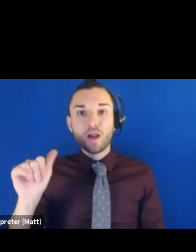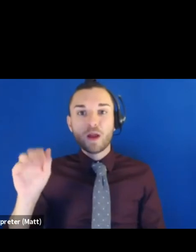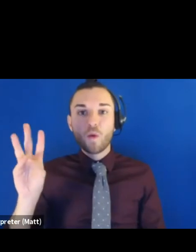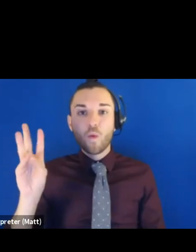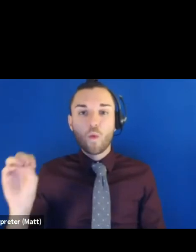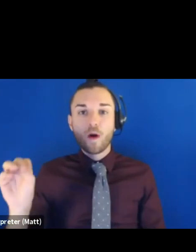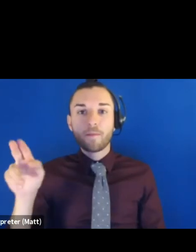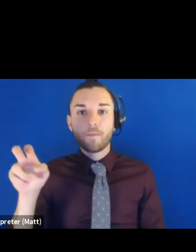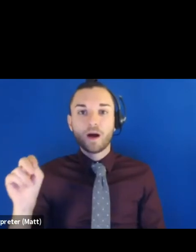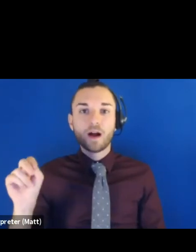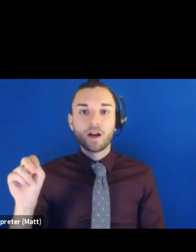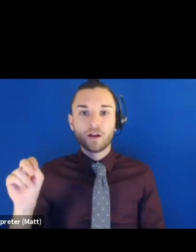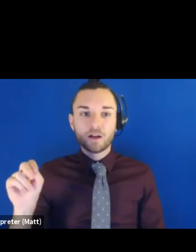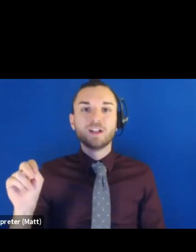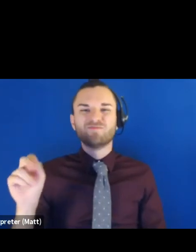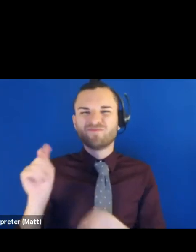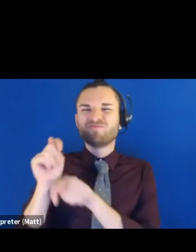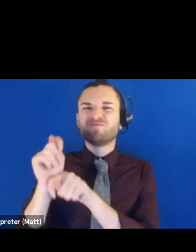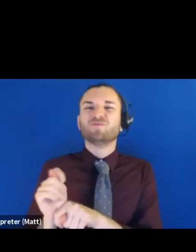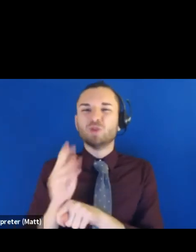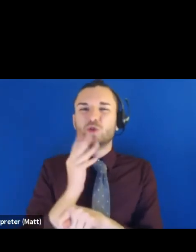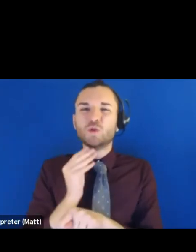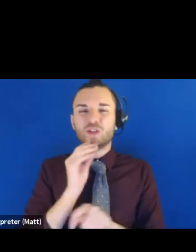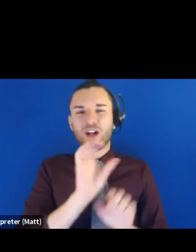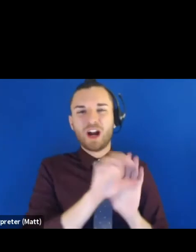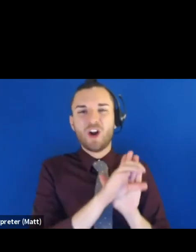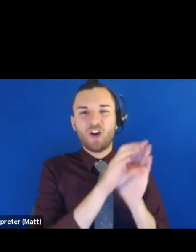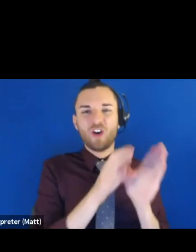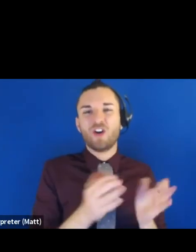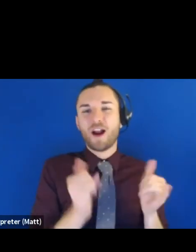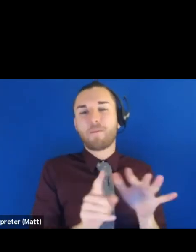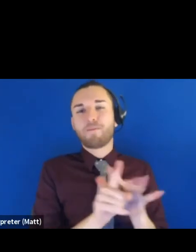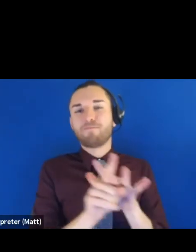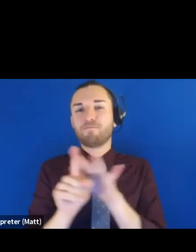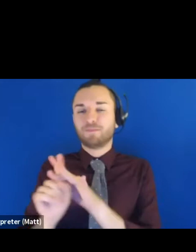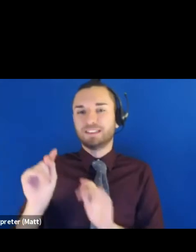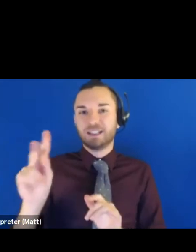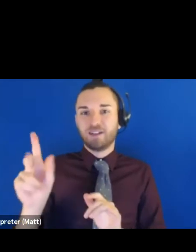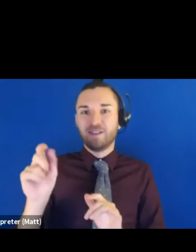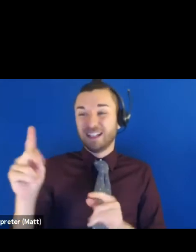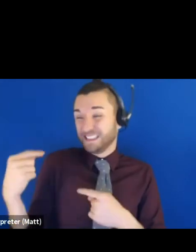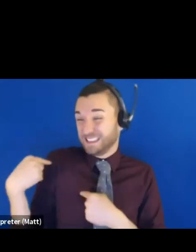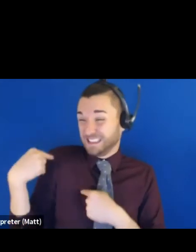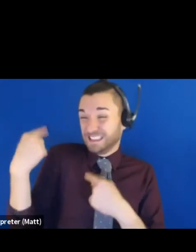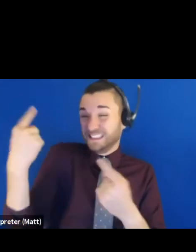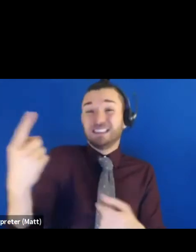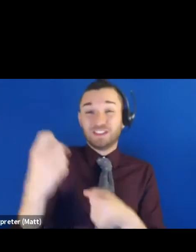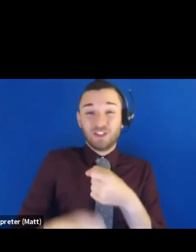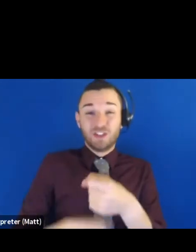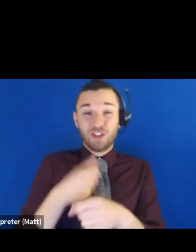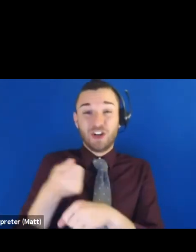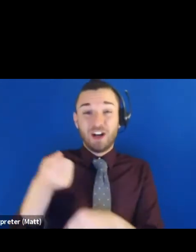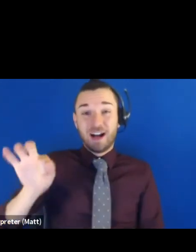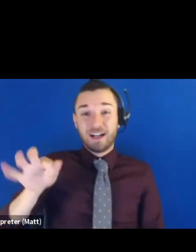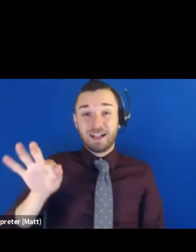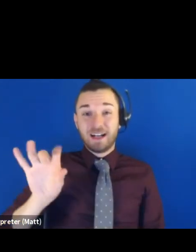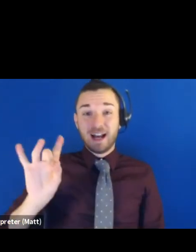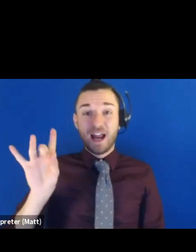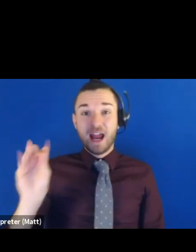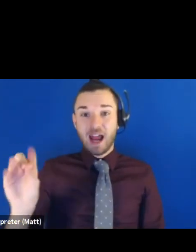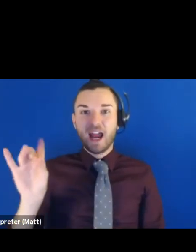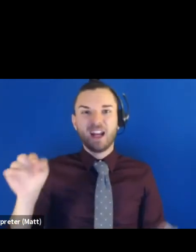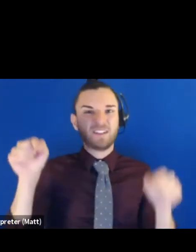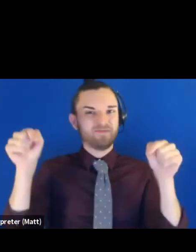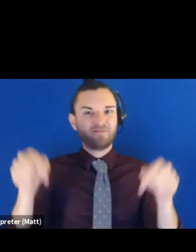TV. Every summer since 1980, JFI has presented the San Francisco Jewish Film